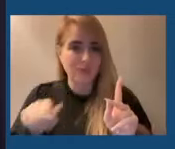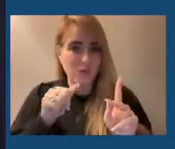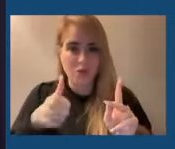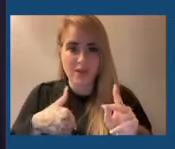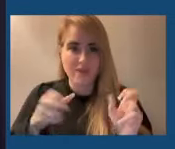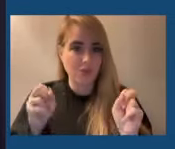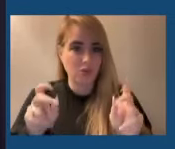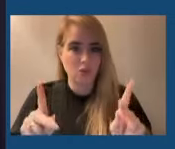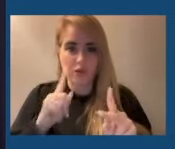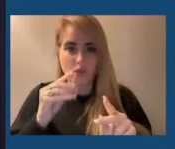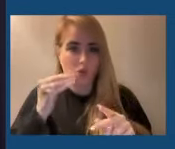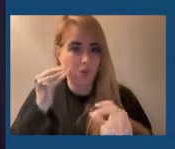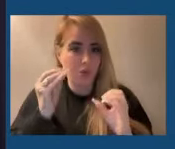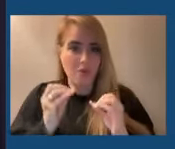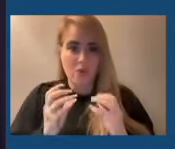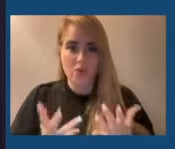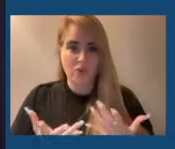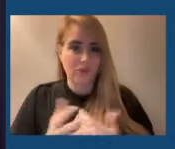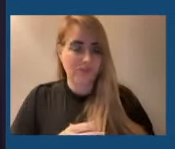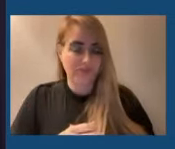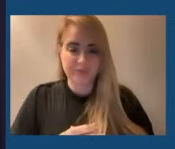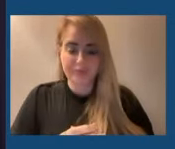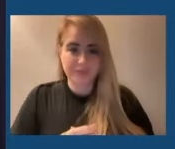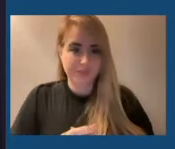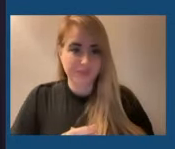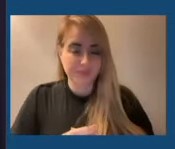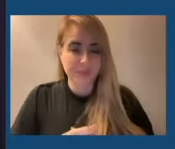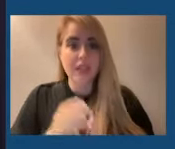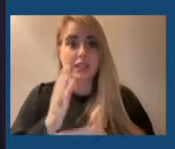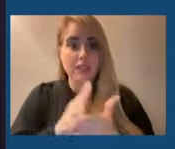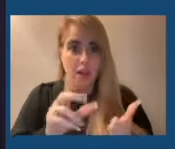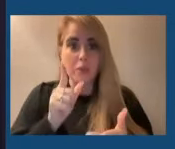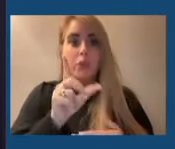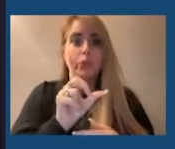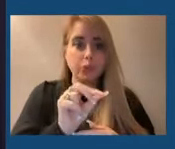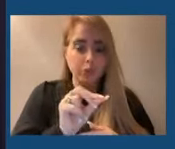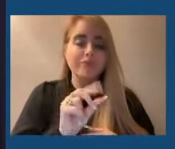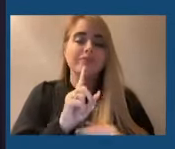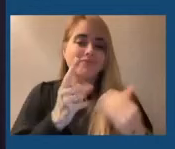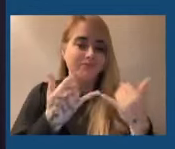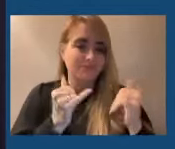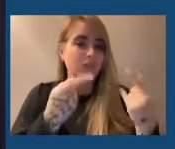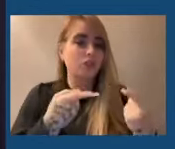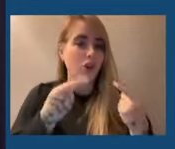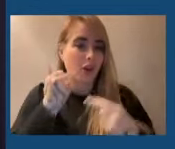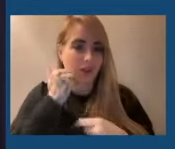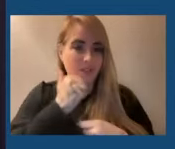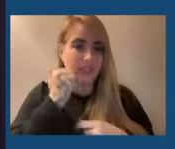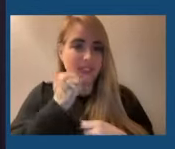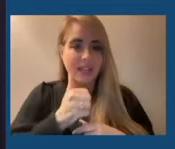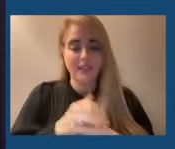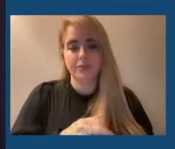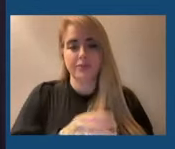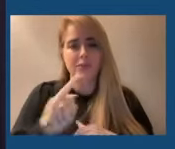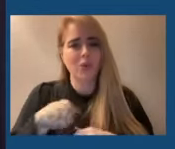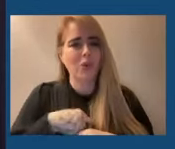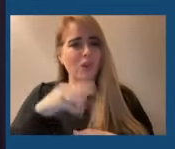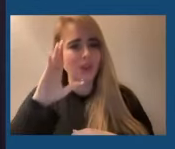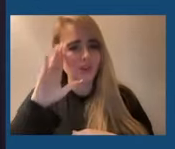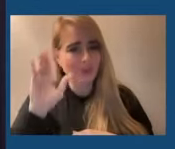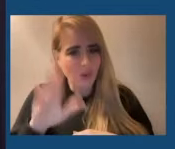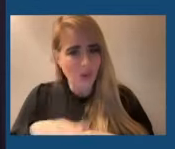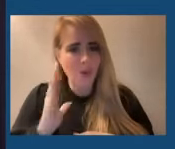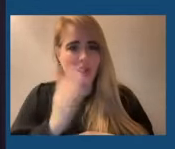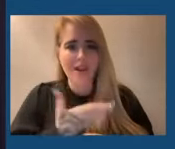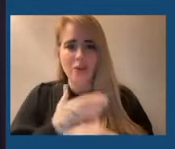for home ownership. And some that do are struggling every day. And we know that our